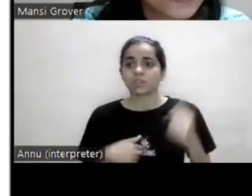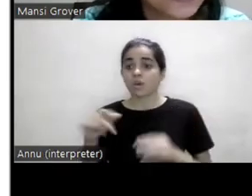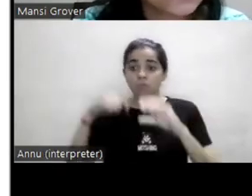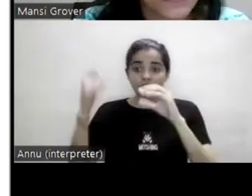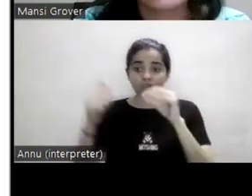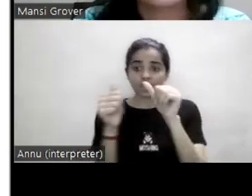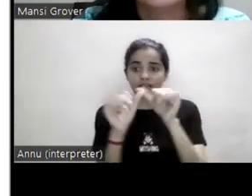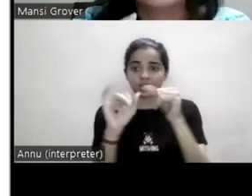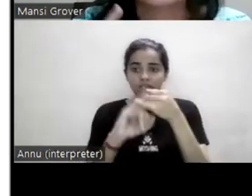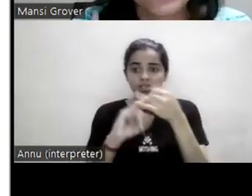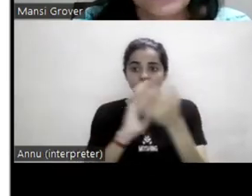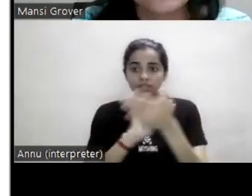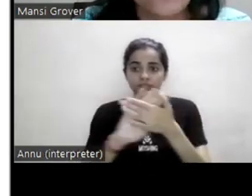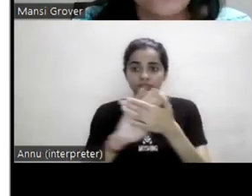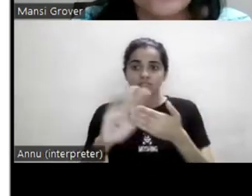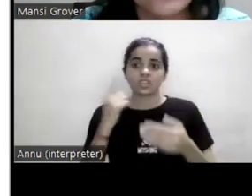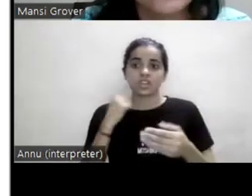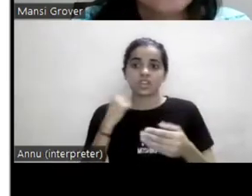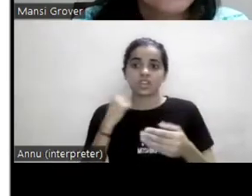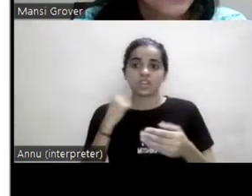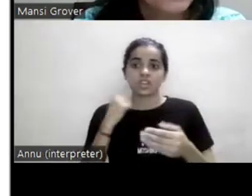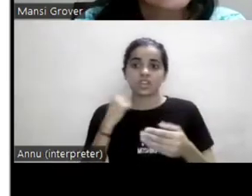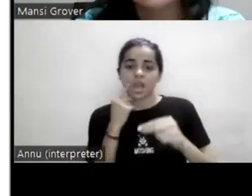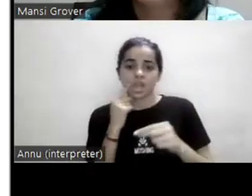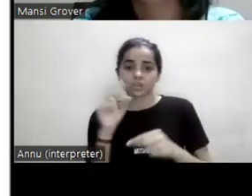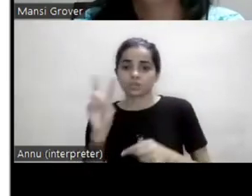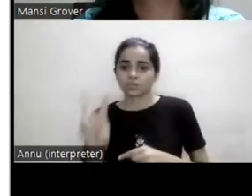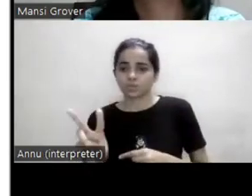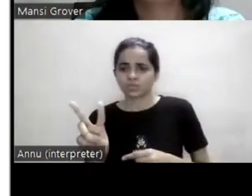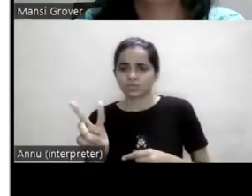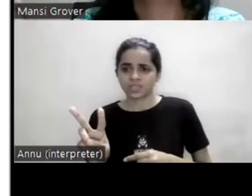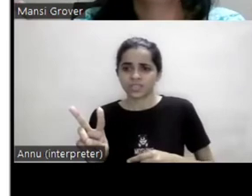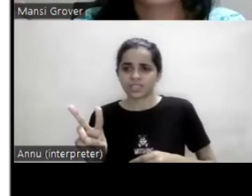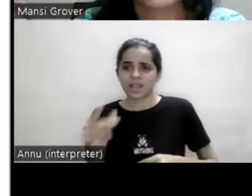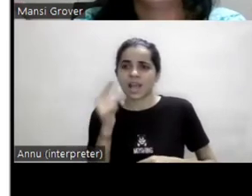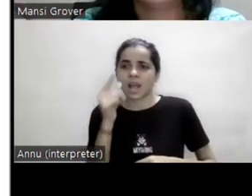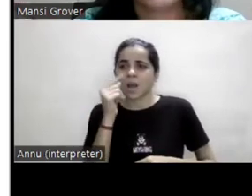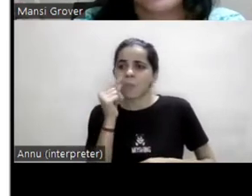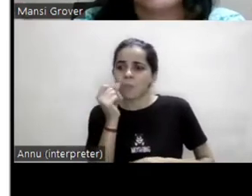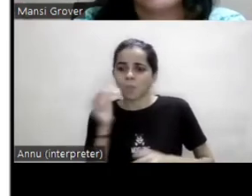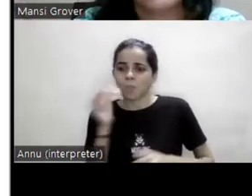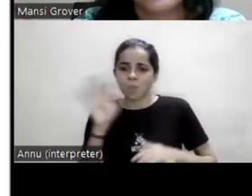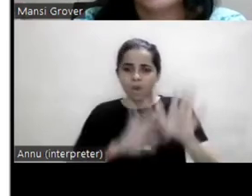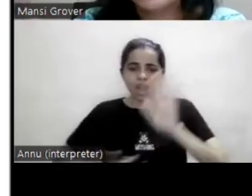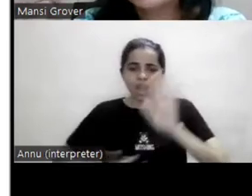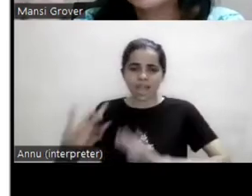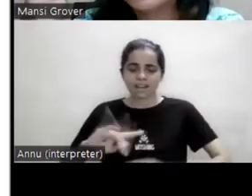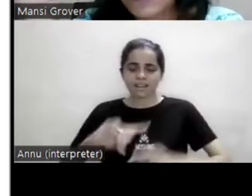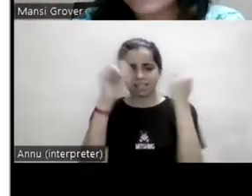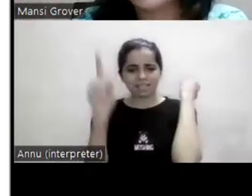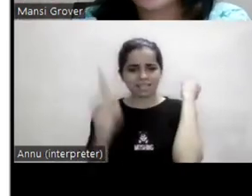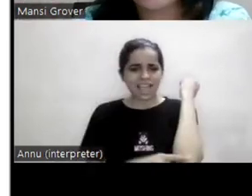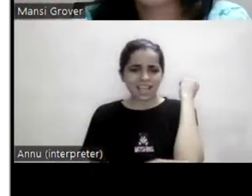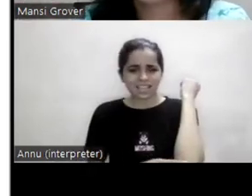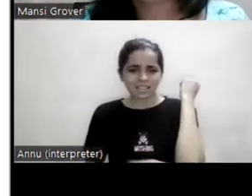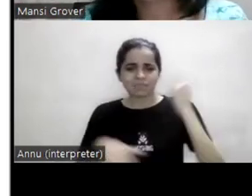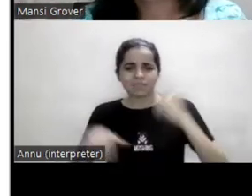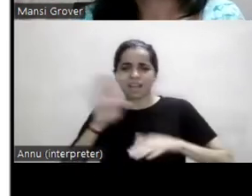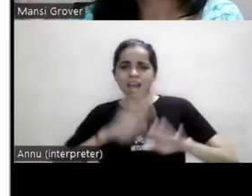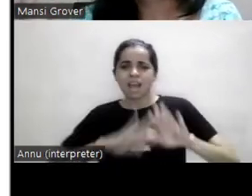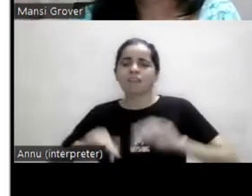you see this character who is an alcoholic. Again, you know, he is committing suicide at the end. So this idea